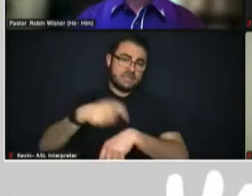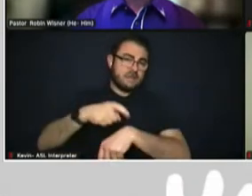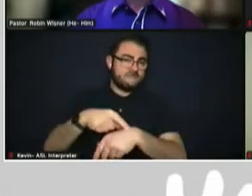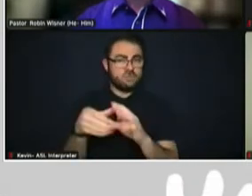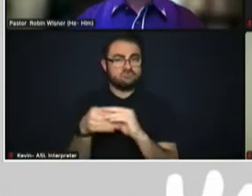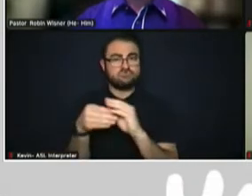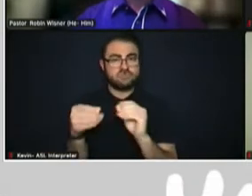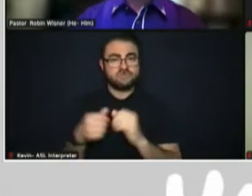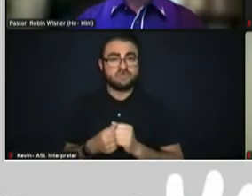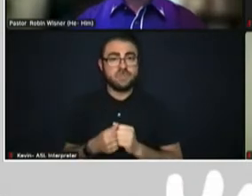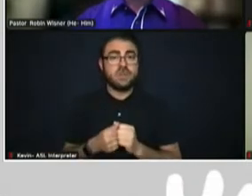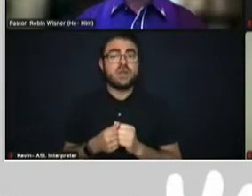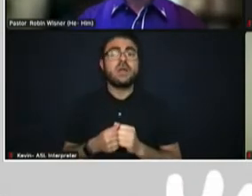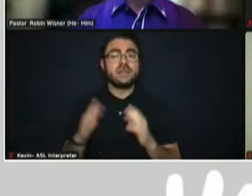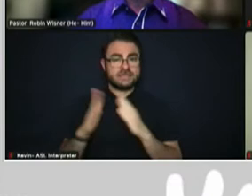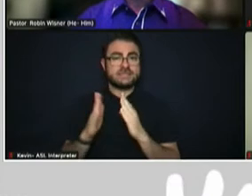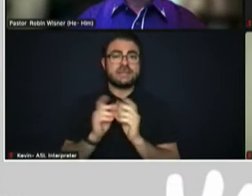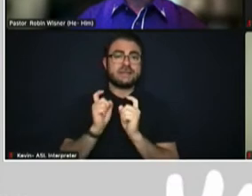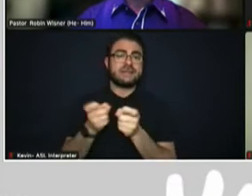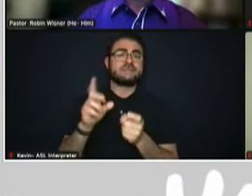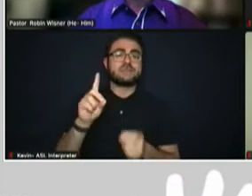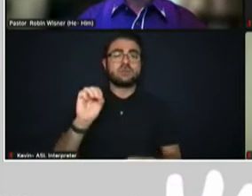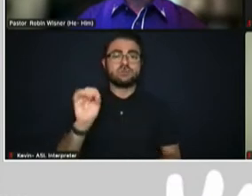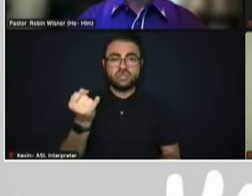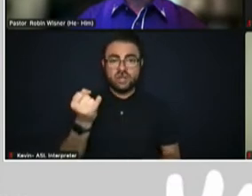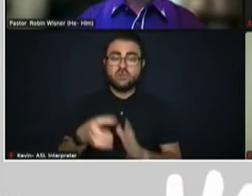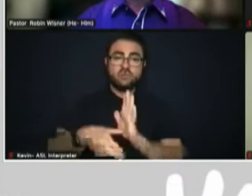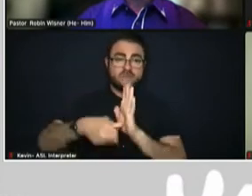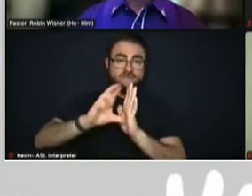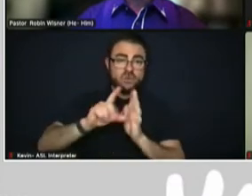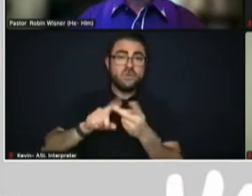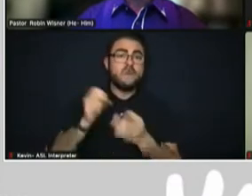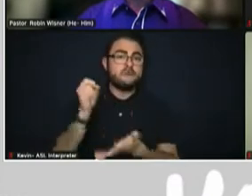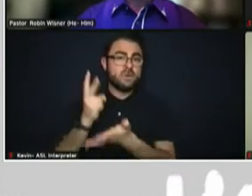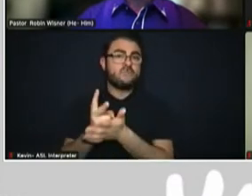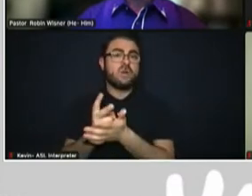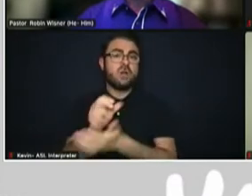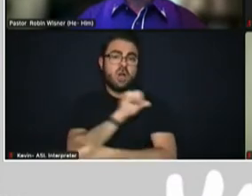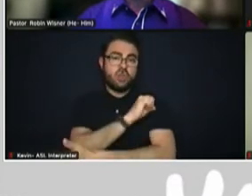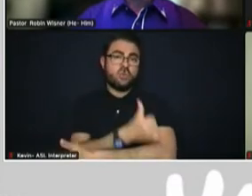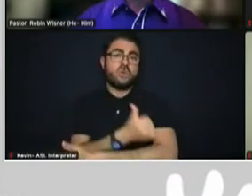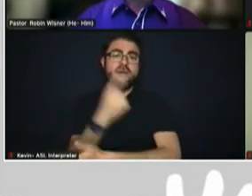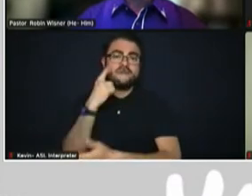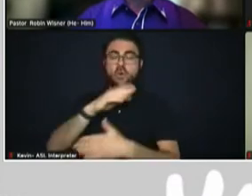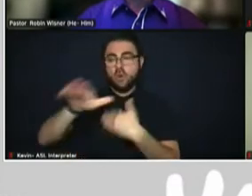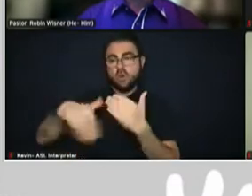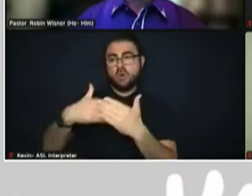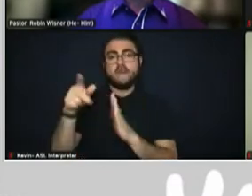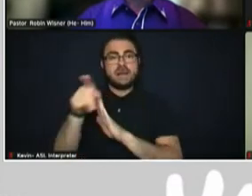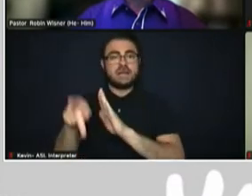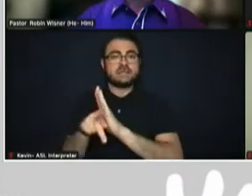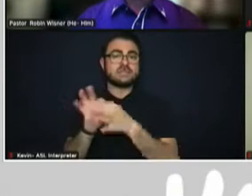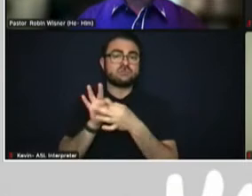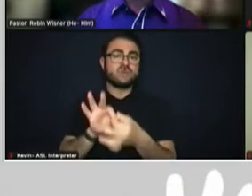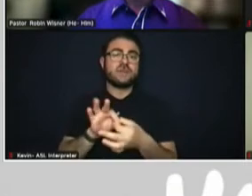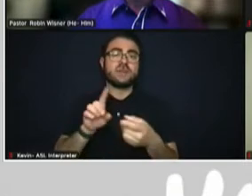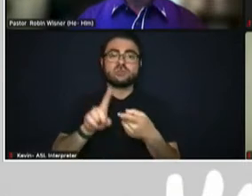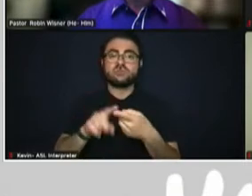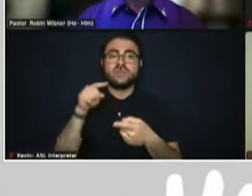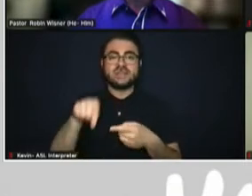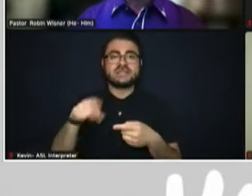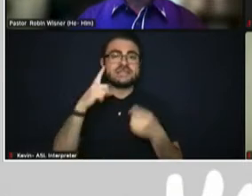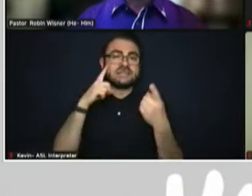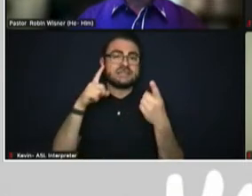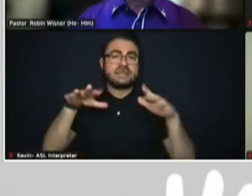Justice review and approval authority over all policies related to the settlement